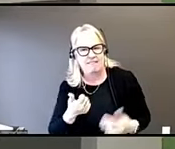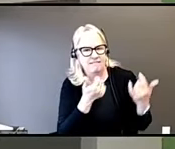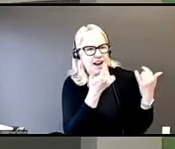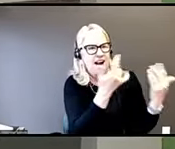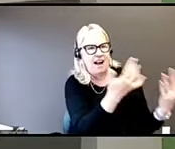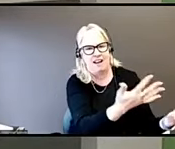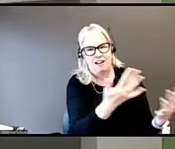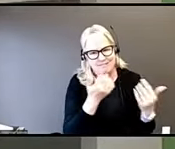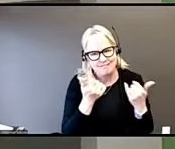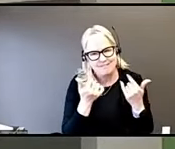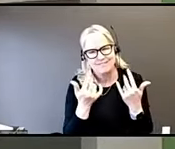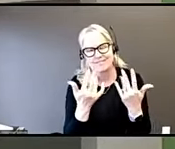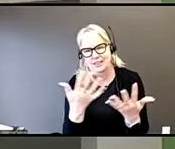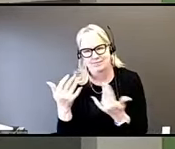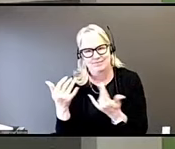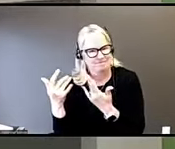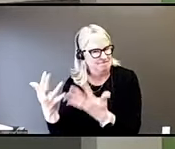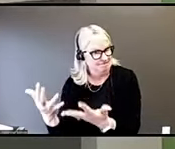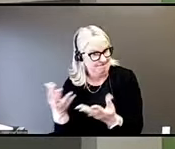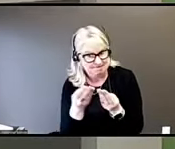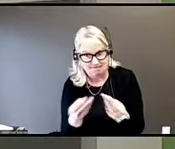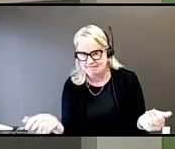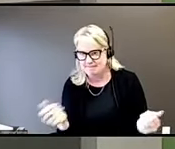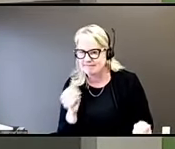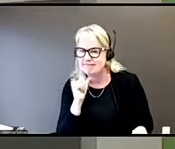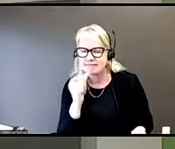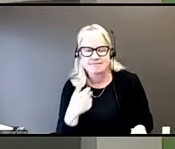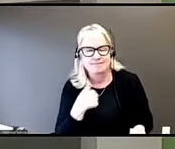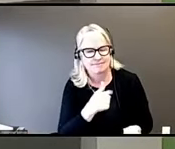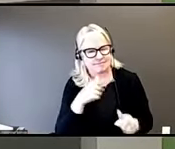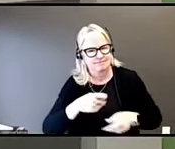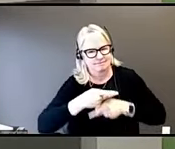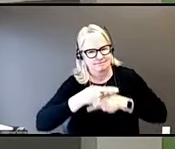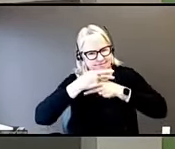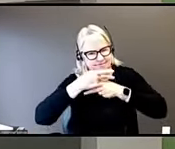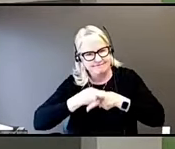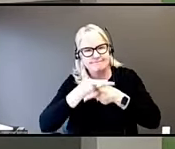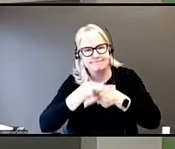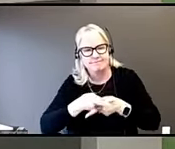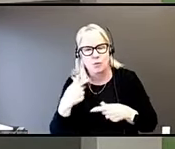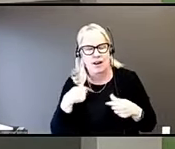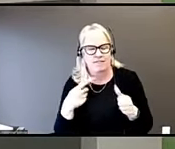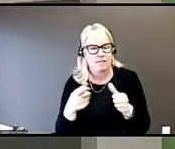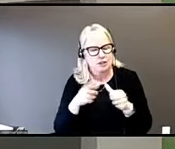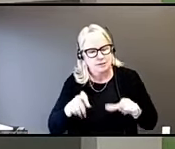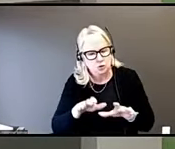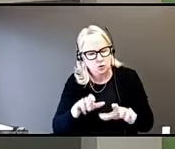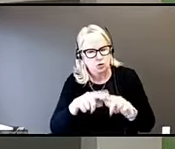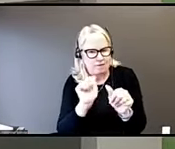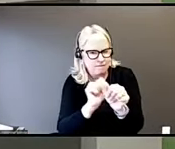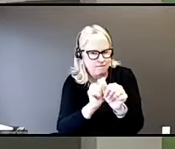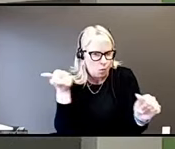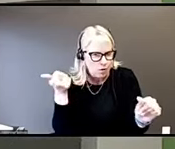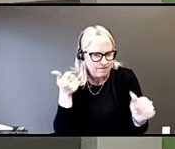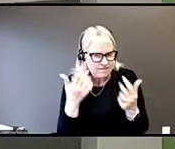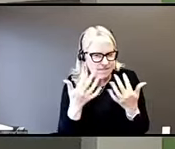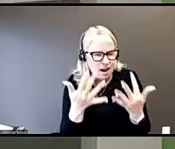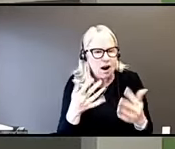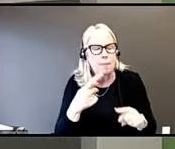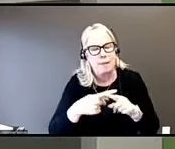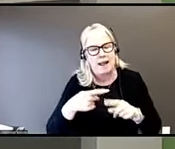wildfires are not going away. We have to do everything we can, first of all, to avoid them and then to make sure that we can deal with